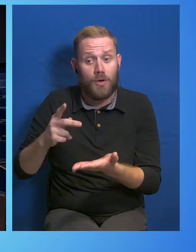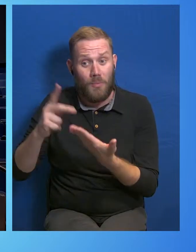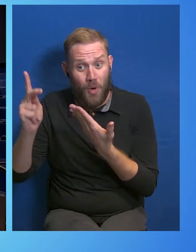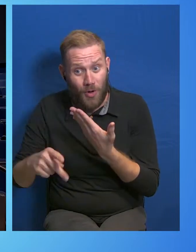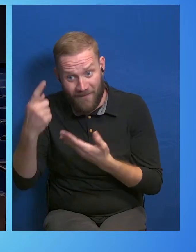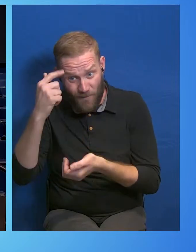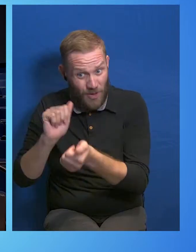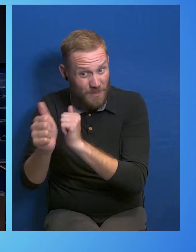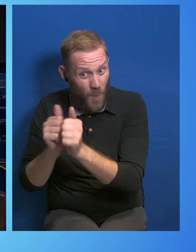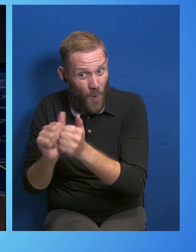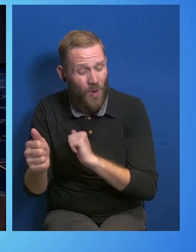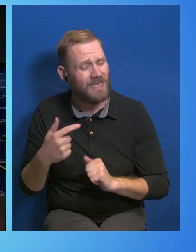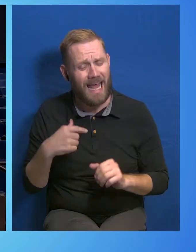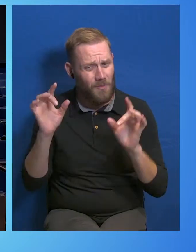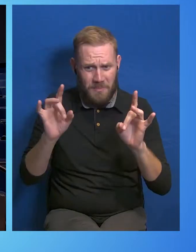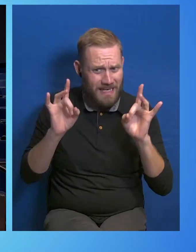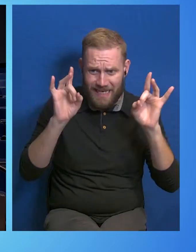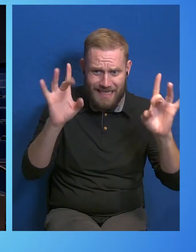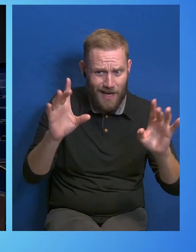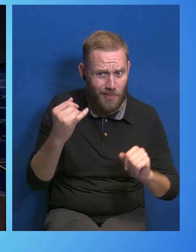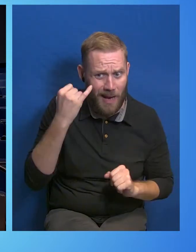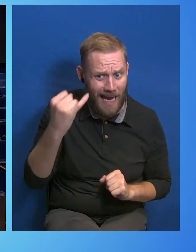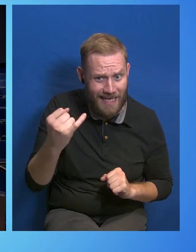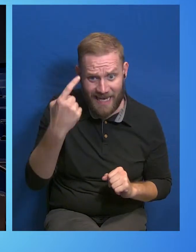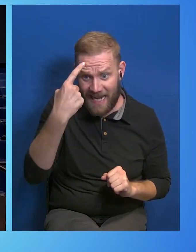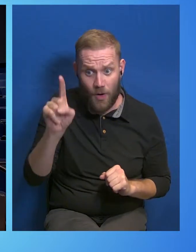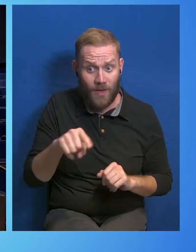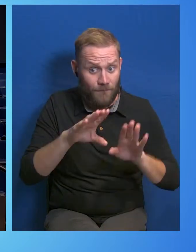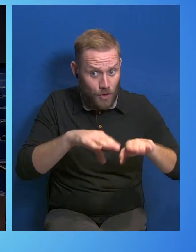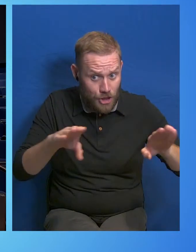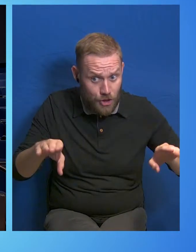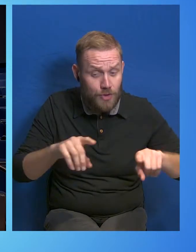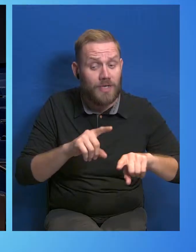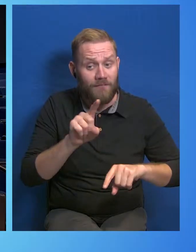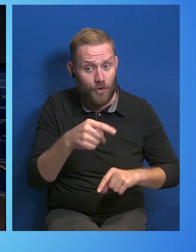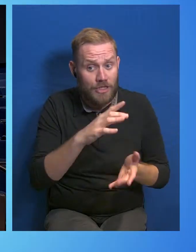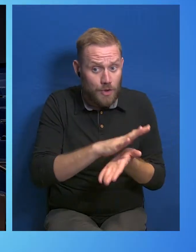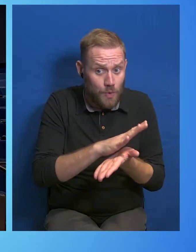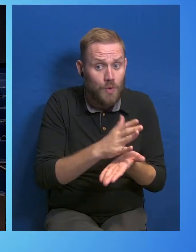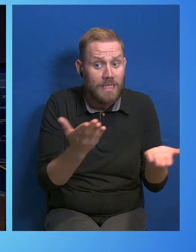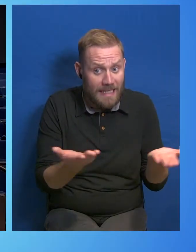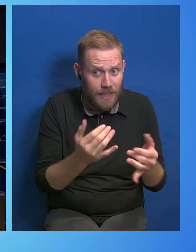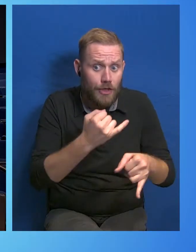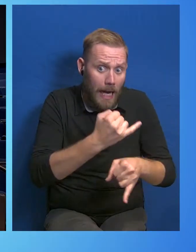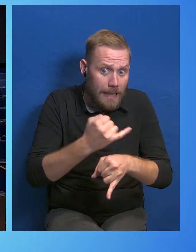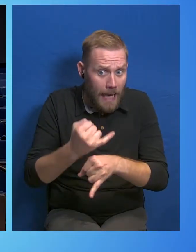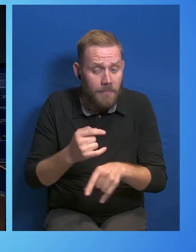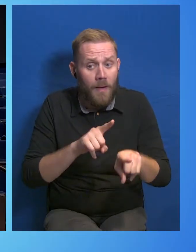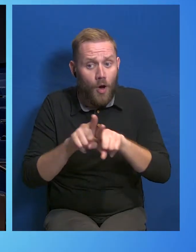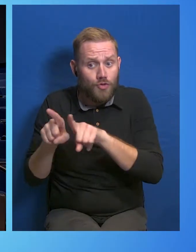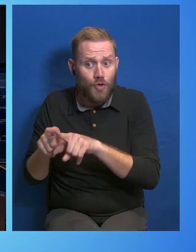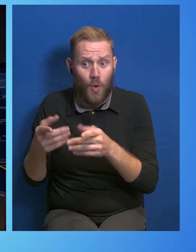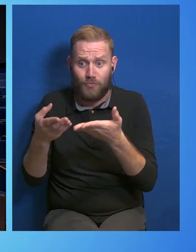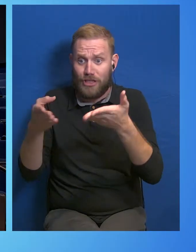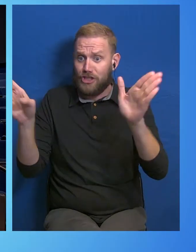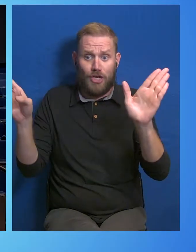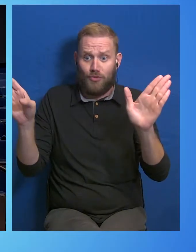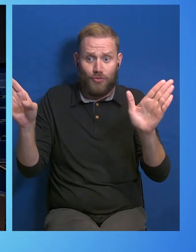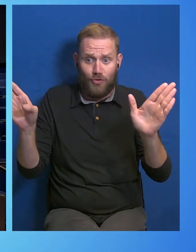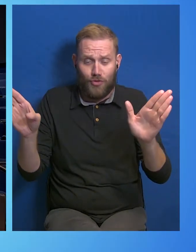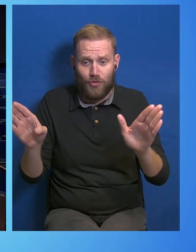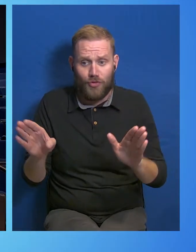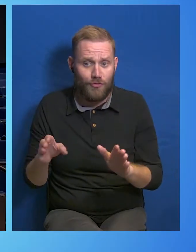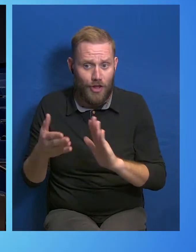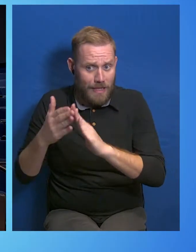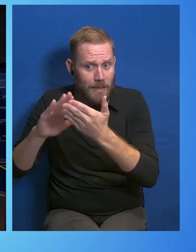be very horrible, not only for our children and for this school, but for the community as a whole. So I hope that you will consider